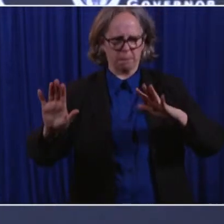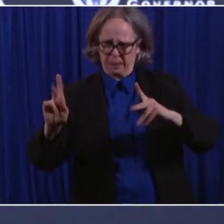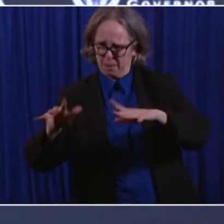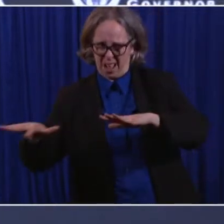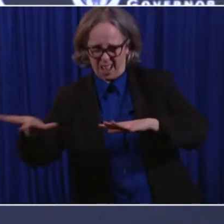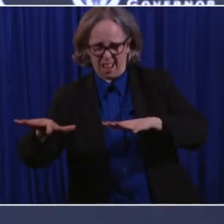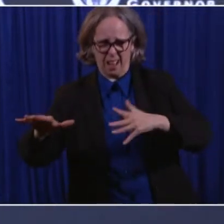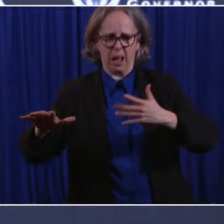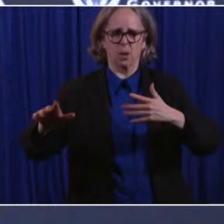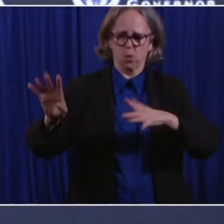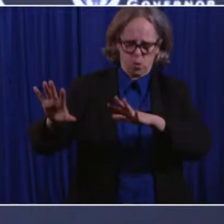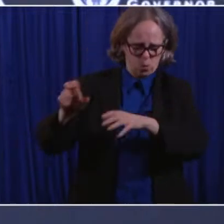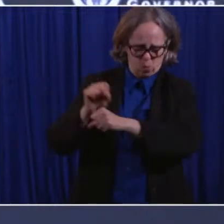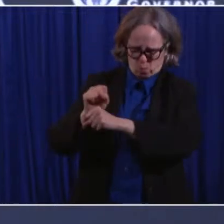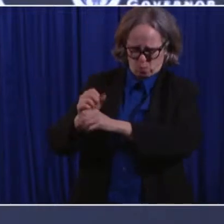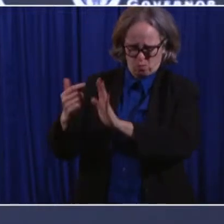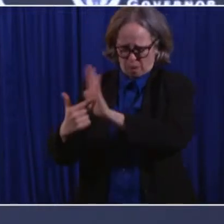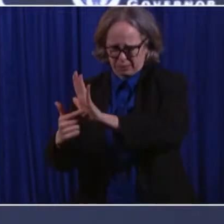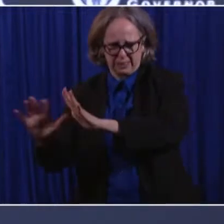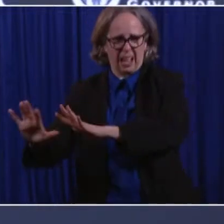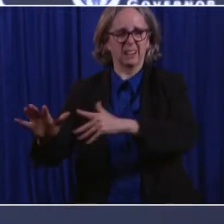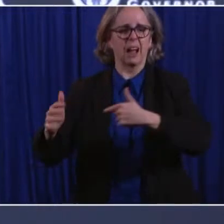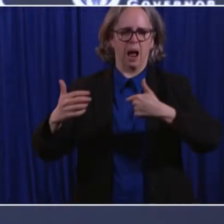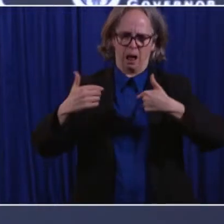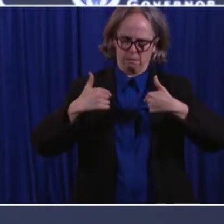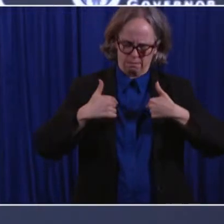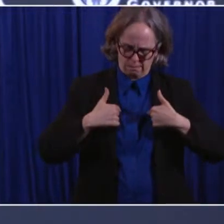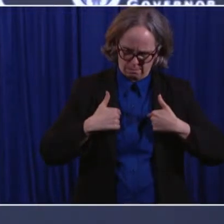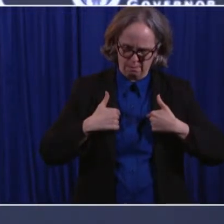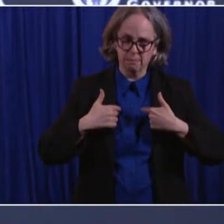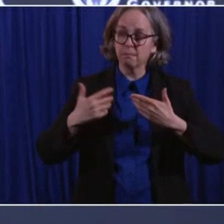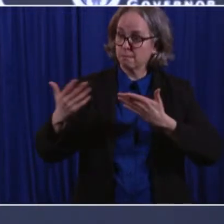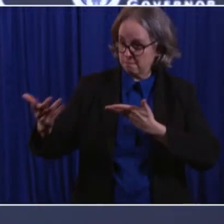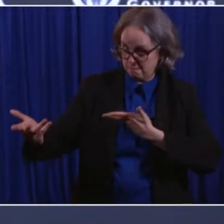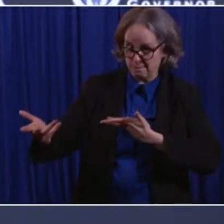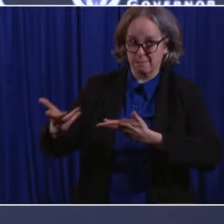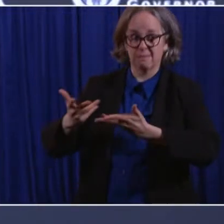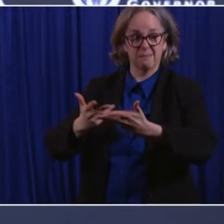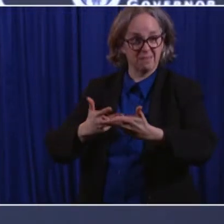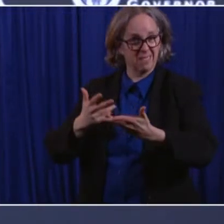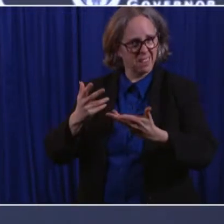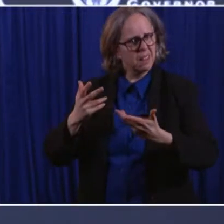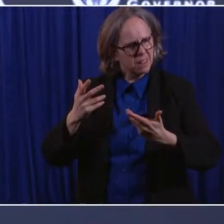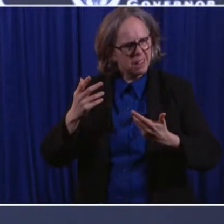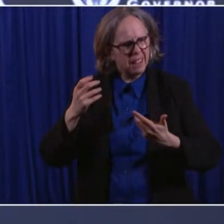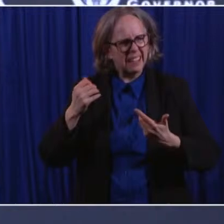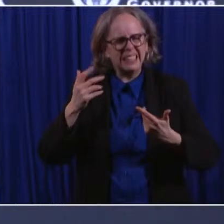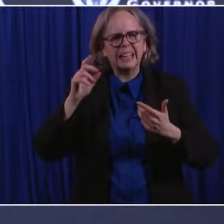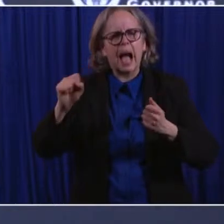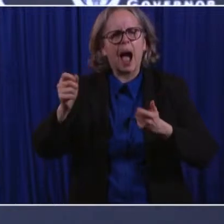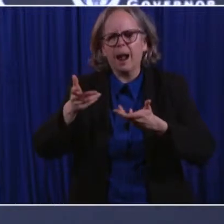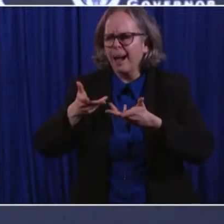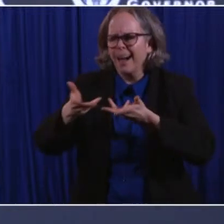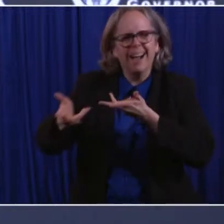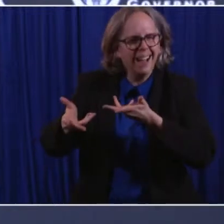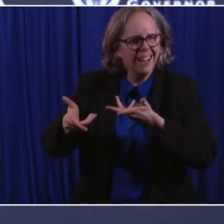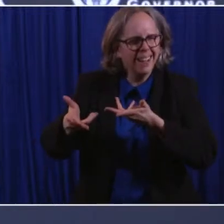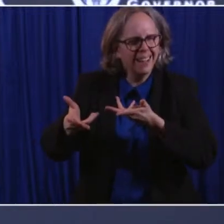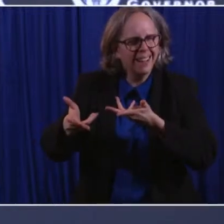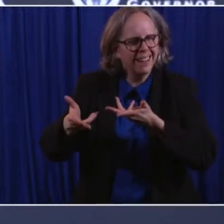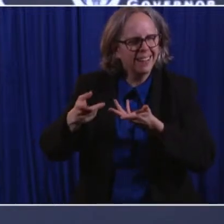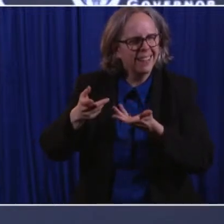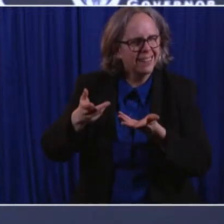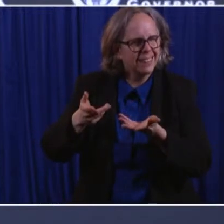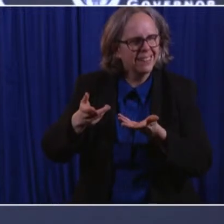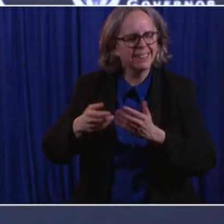future, and they will, and future legislatures will be able to participate in these decisions in the future. We've actually put forward